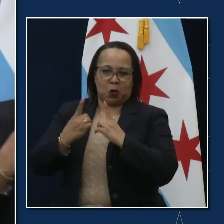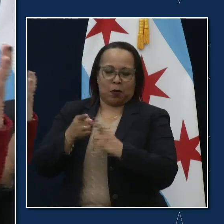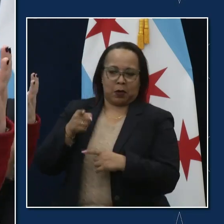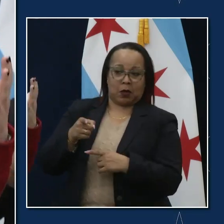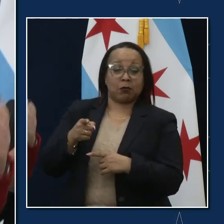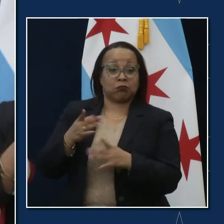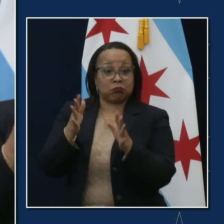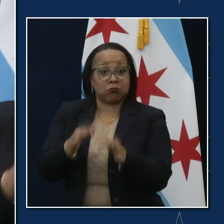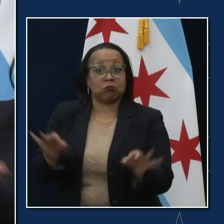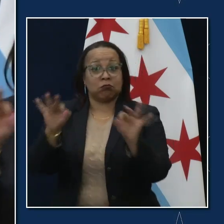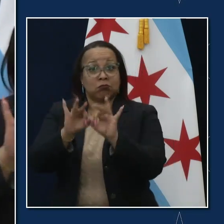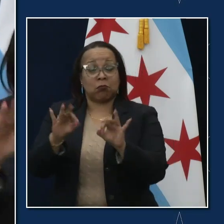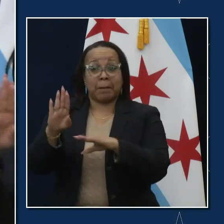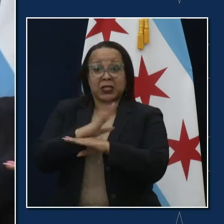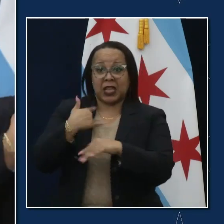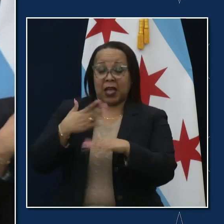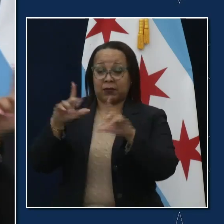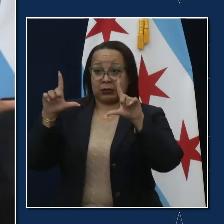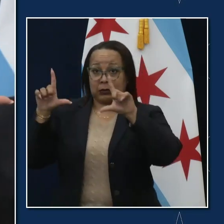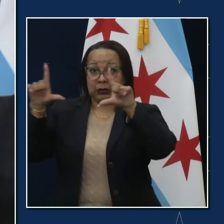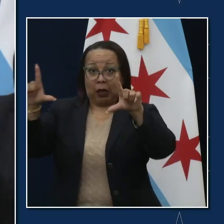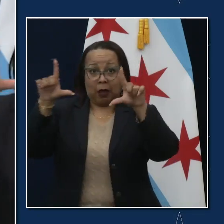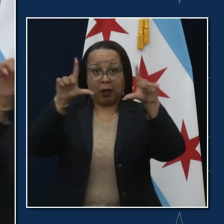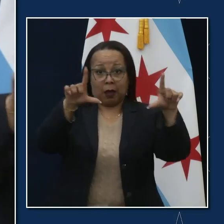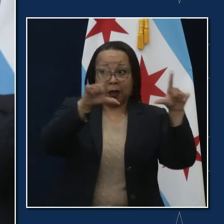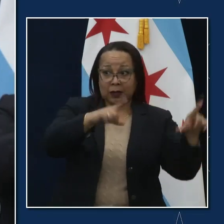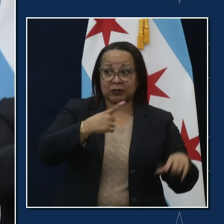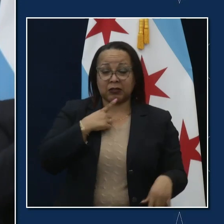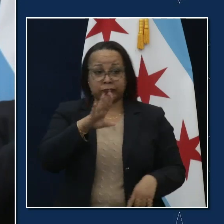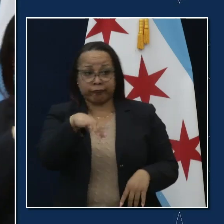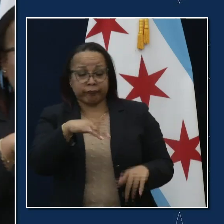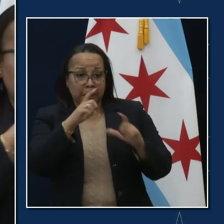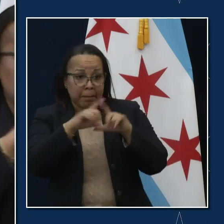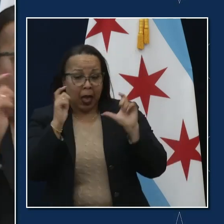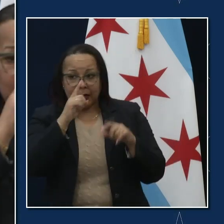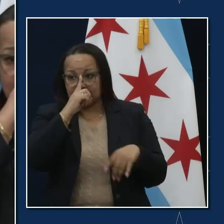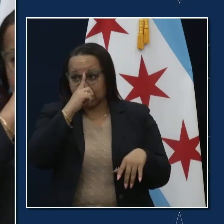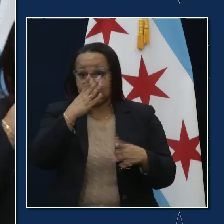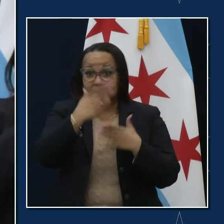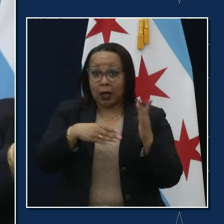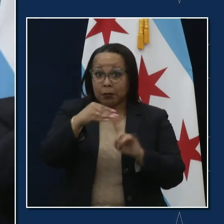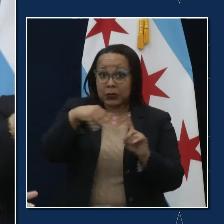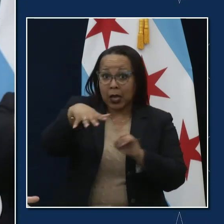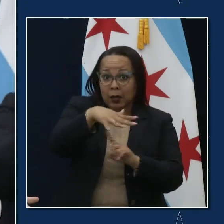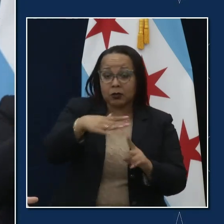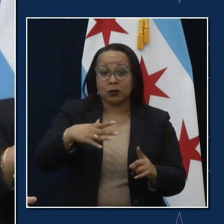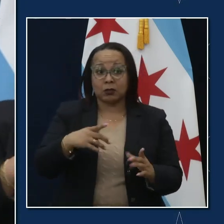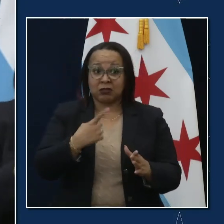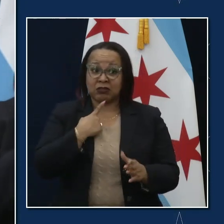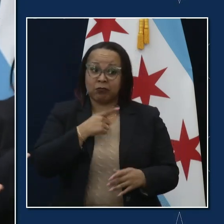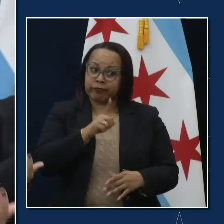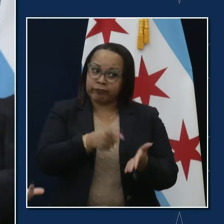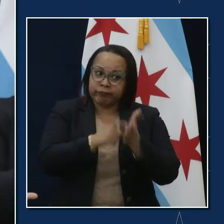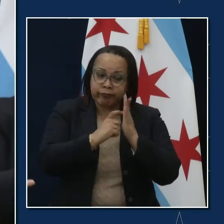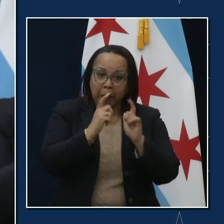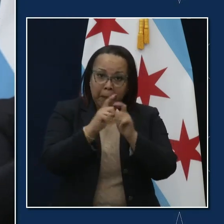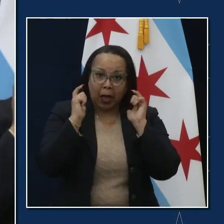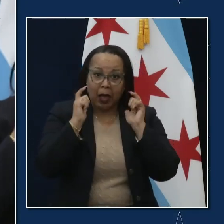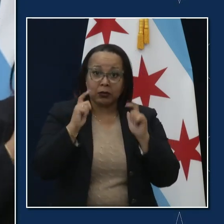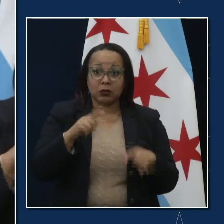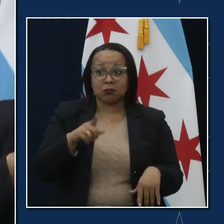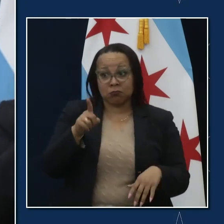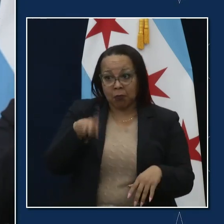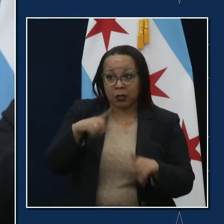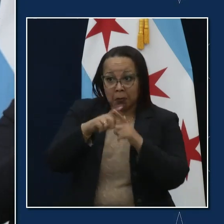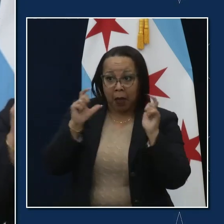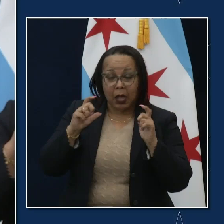businesses have signs that they can put up, encouraging masks. Certainly if there are settings that choose to require their staff to wear masks or others to wear